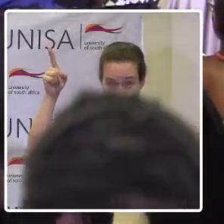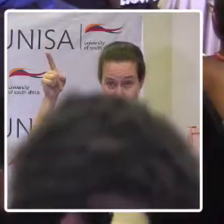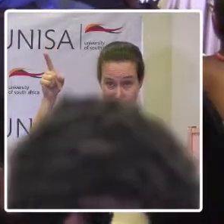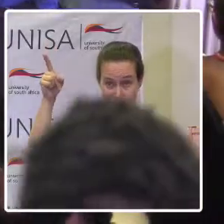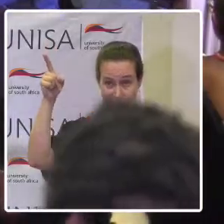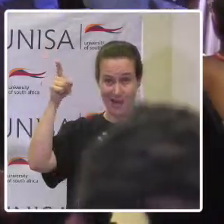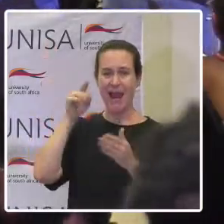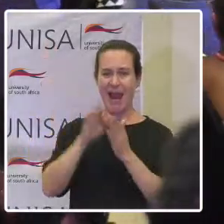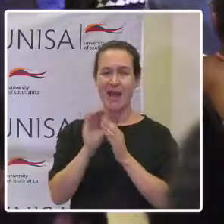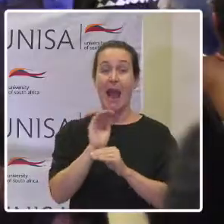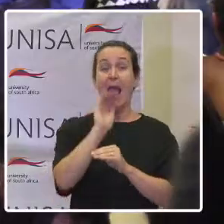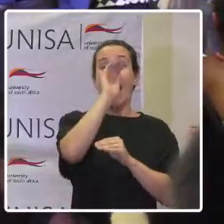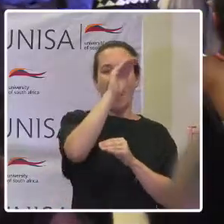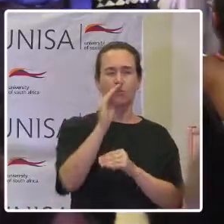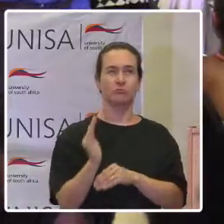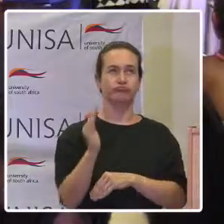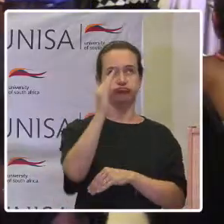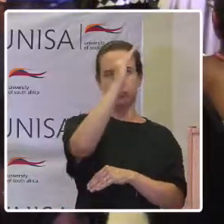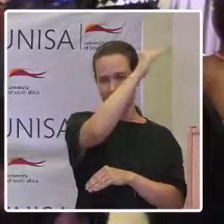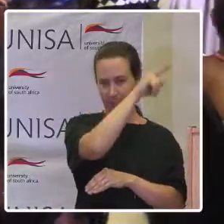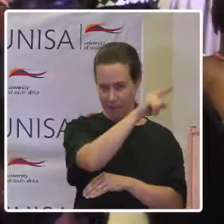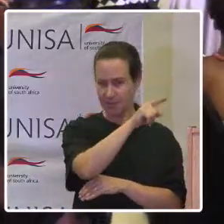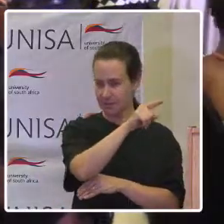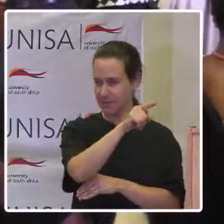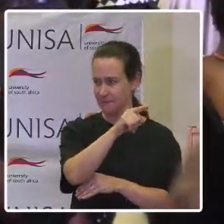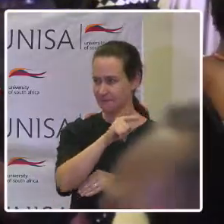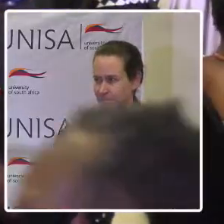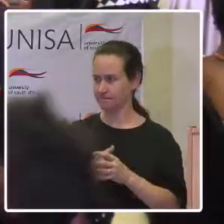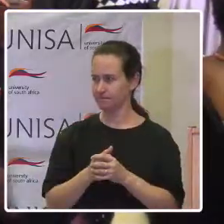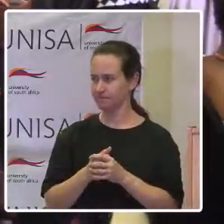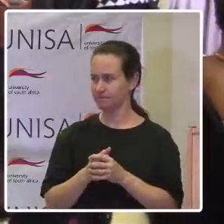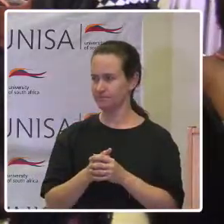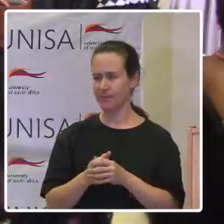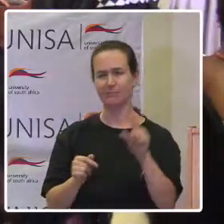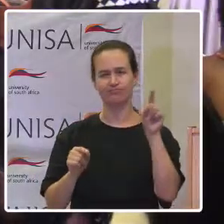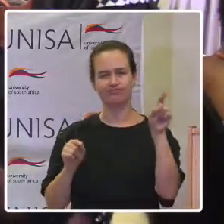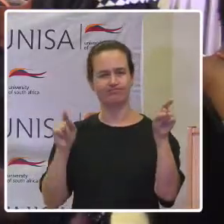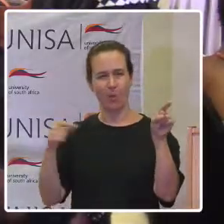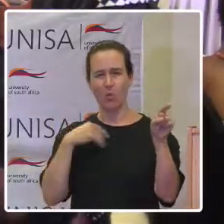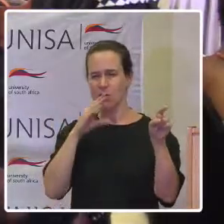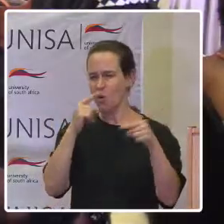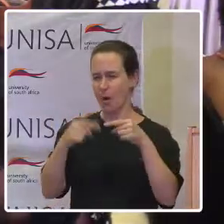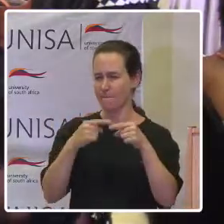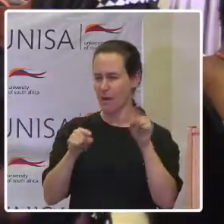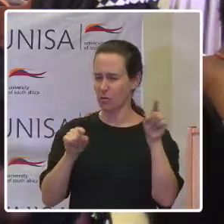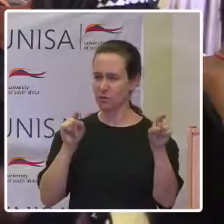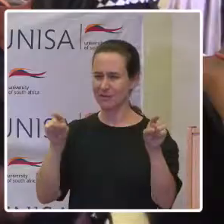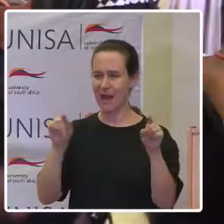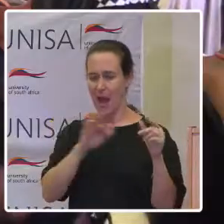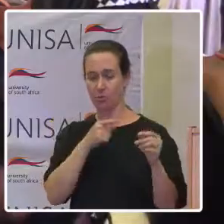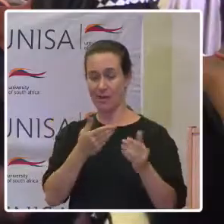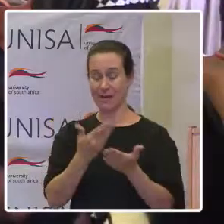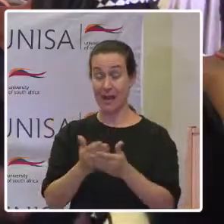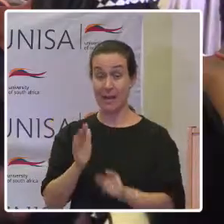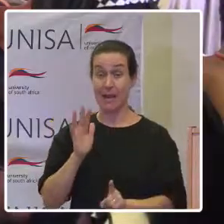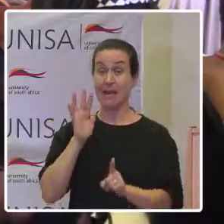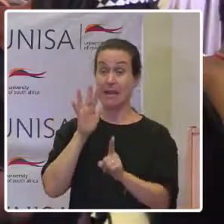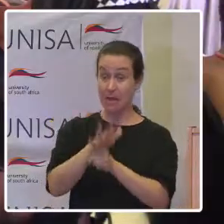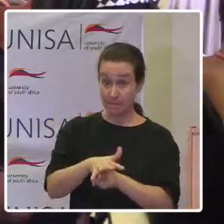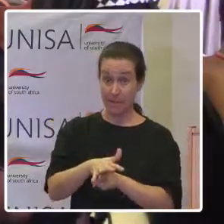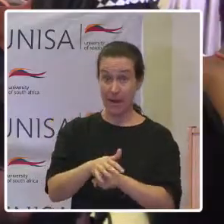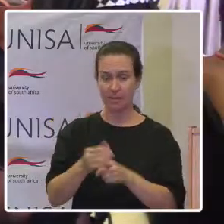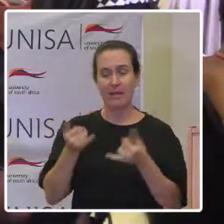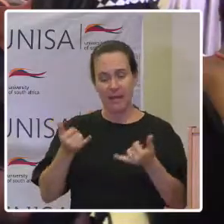and outer, and the contestations that's happening there, and its impact on the discourse that we have